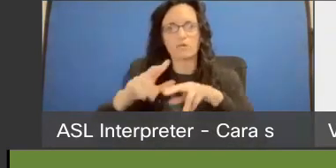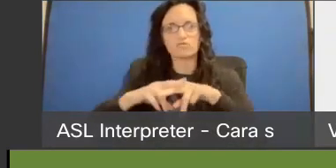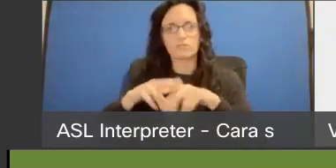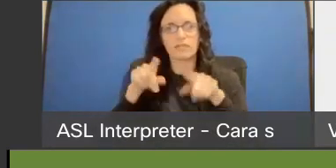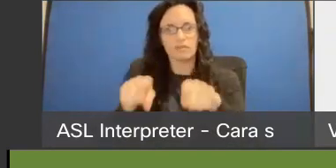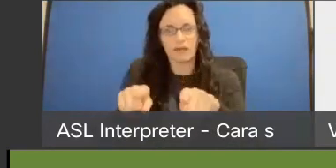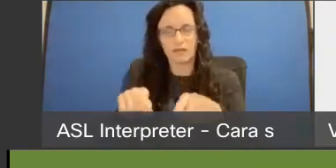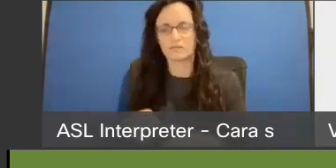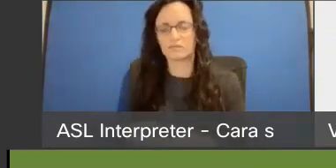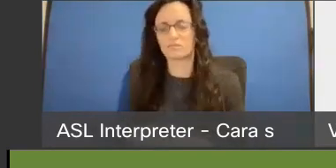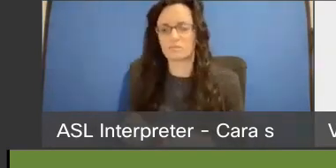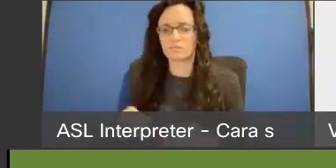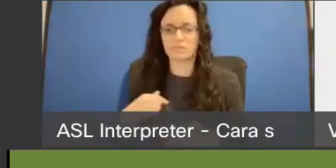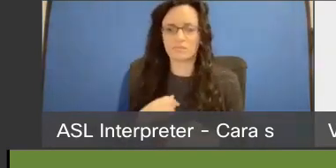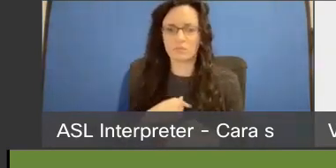but